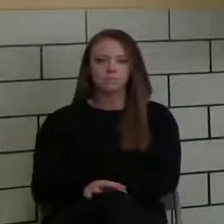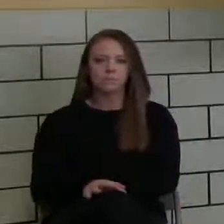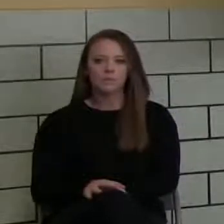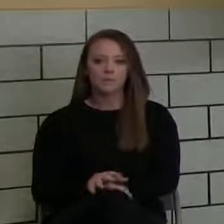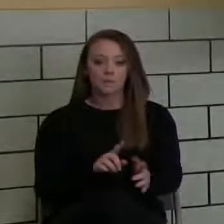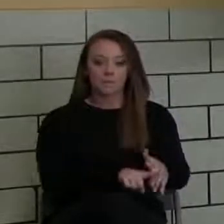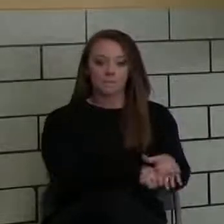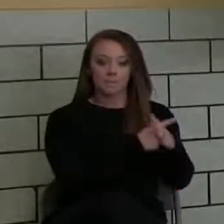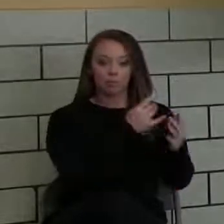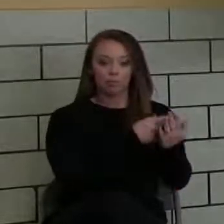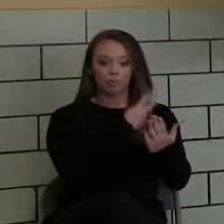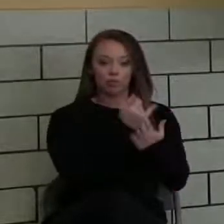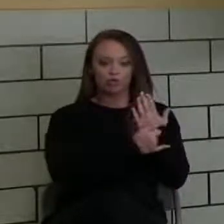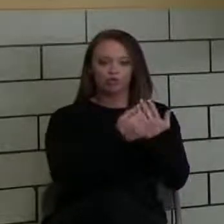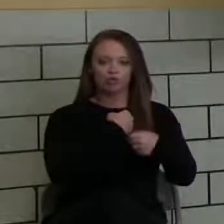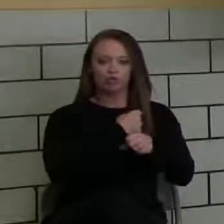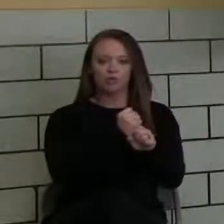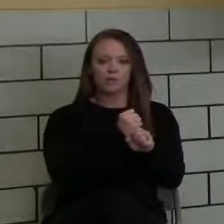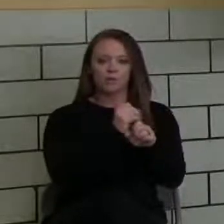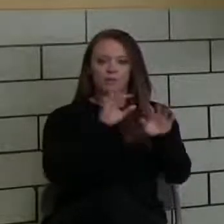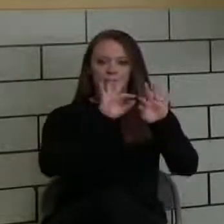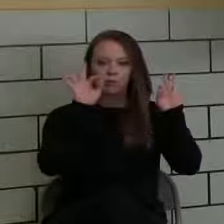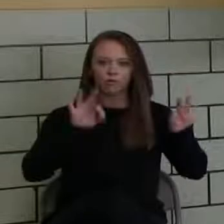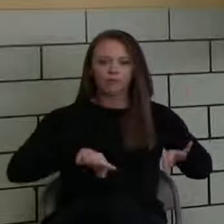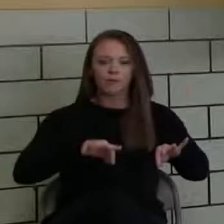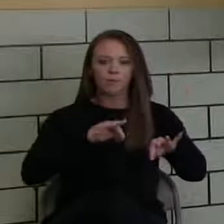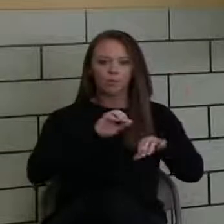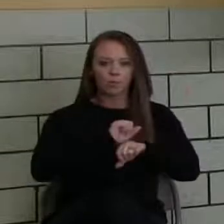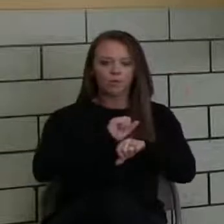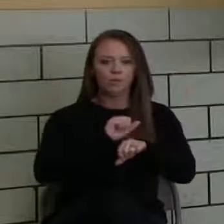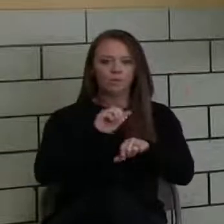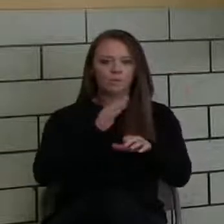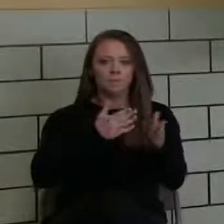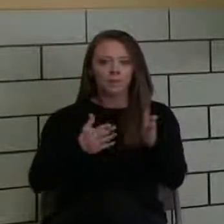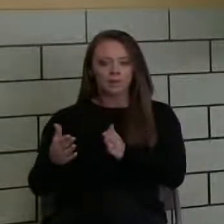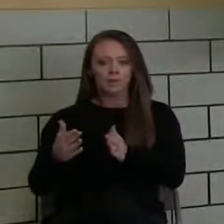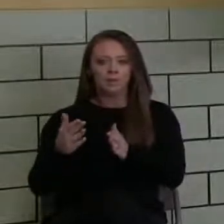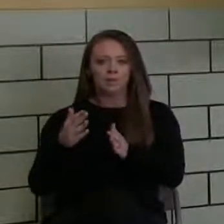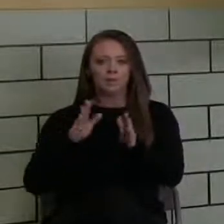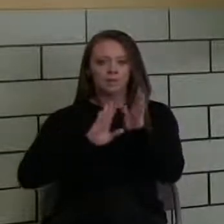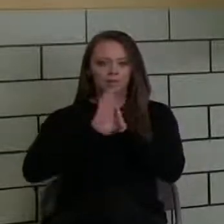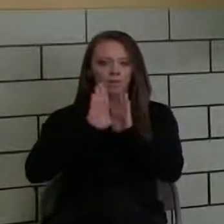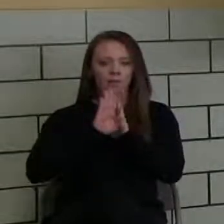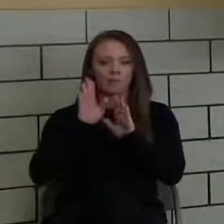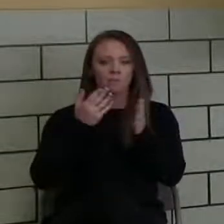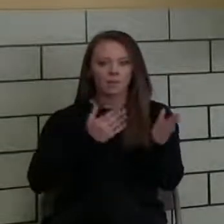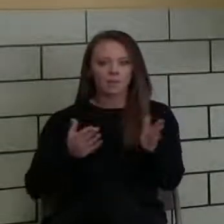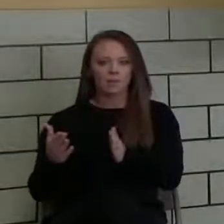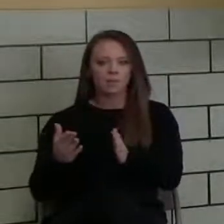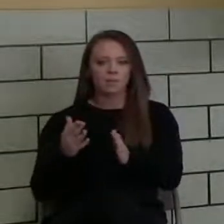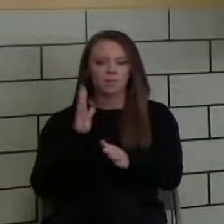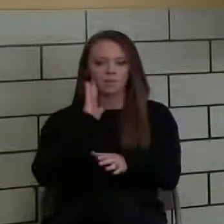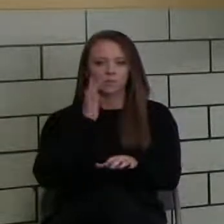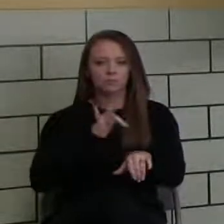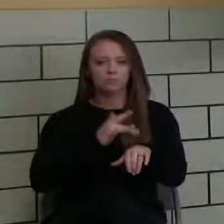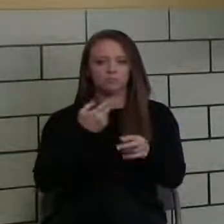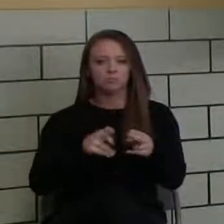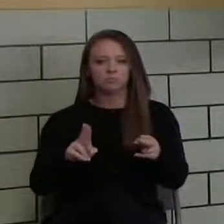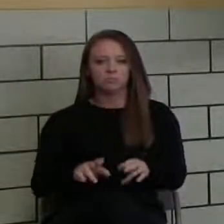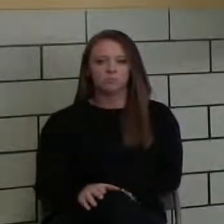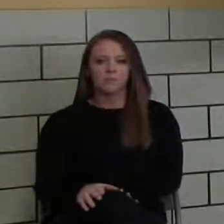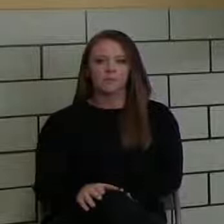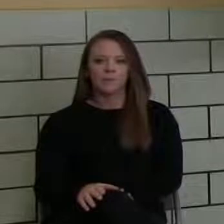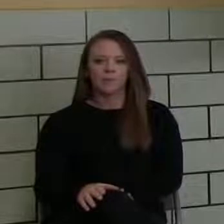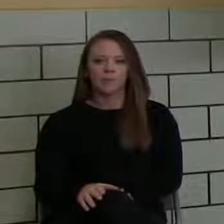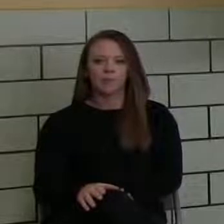created a framework plan that we shared with a lot of people, and even with this board, with this commission, so I'll touch on that. I'll